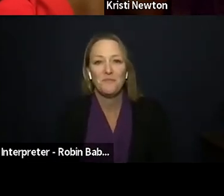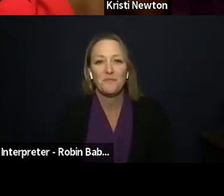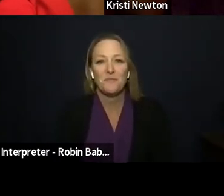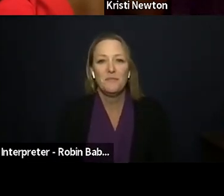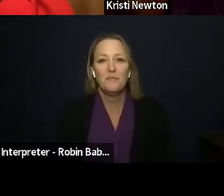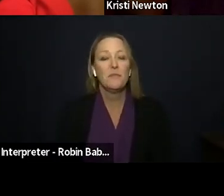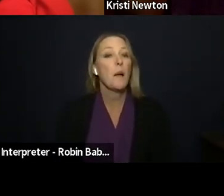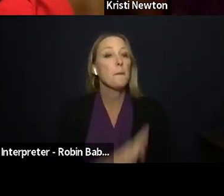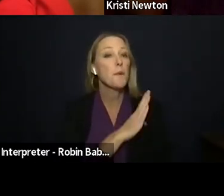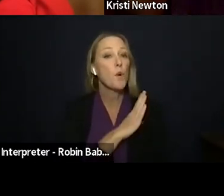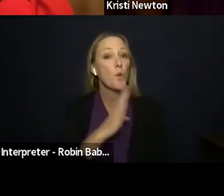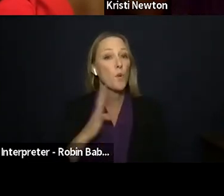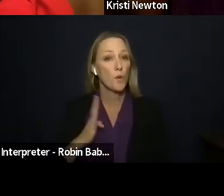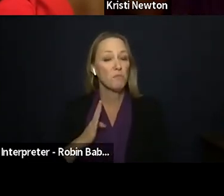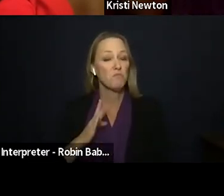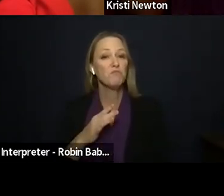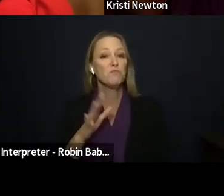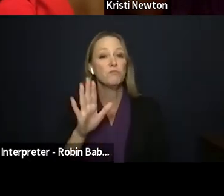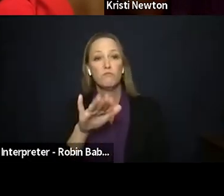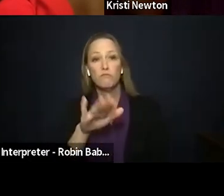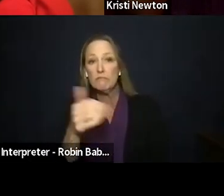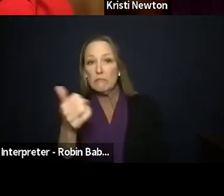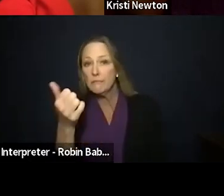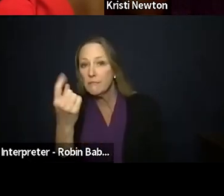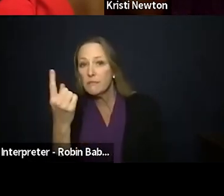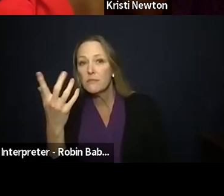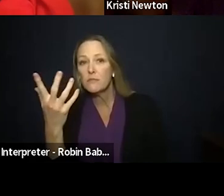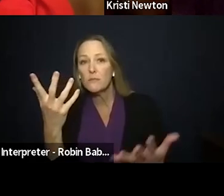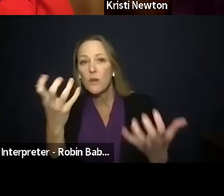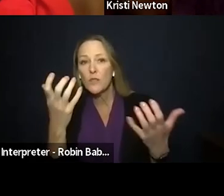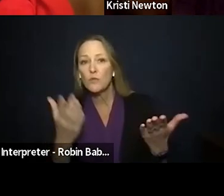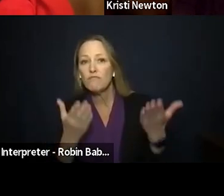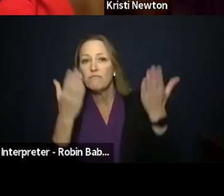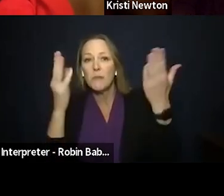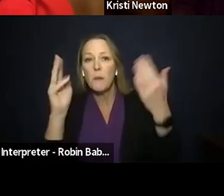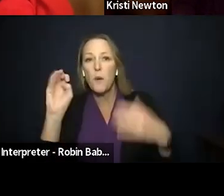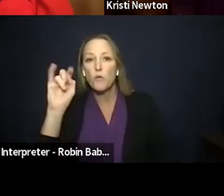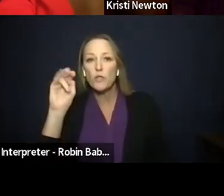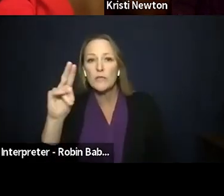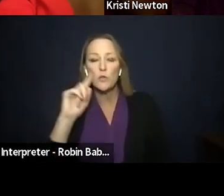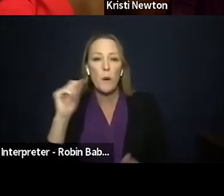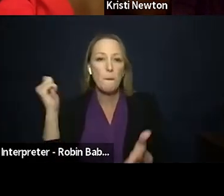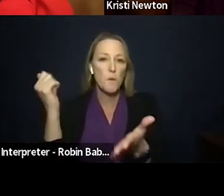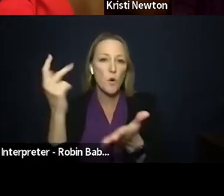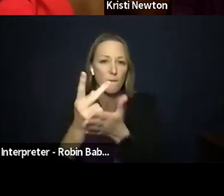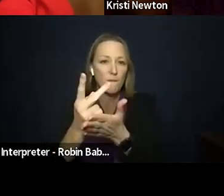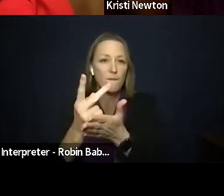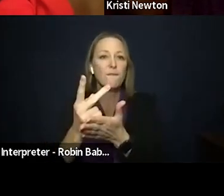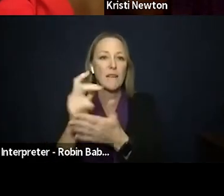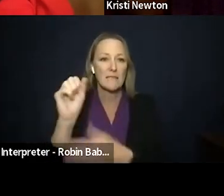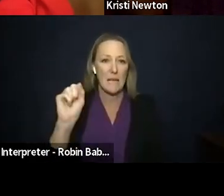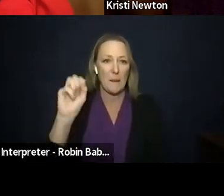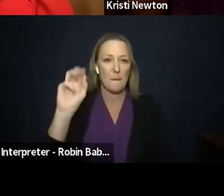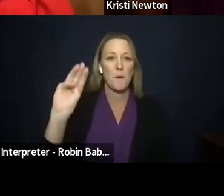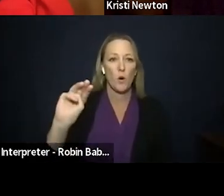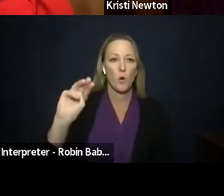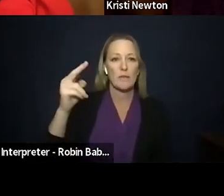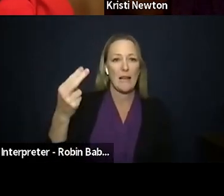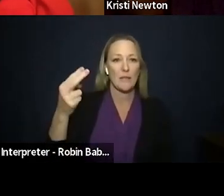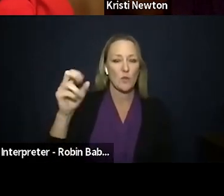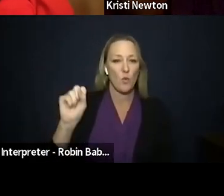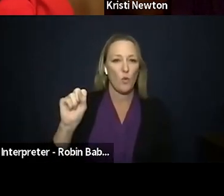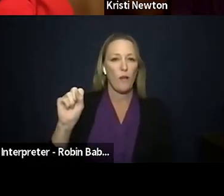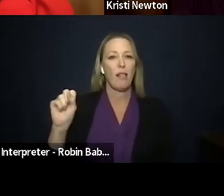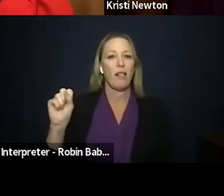and board i'd like to know if someone if one of you would make a motion to approve the san marcos high school house careers